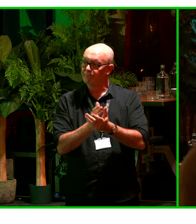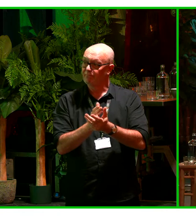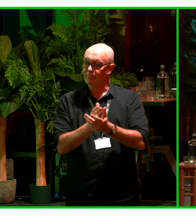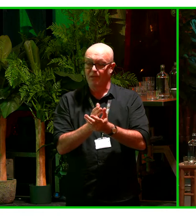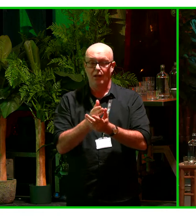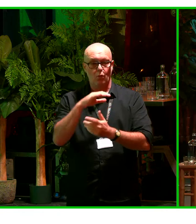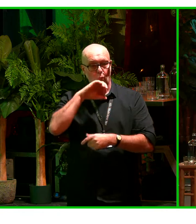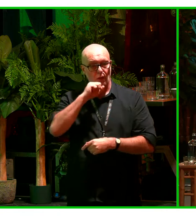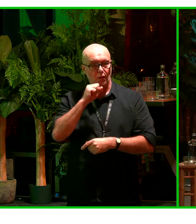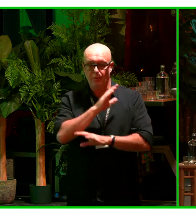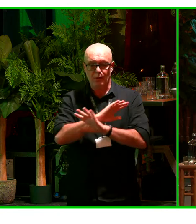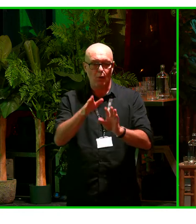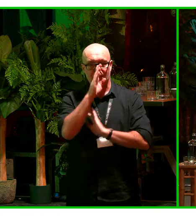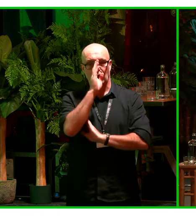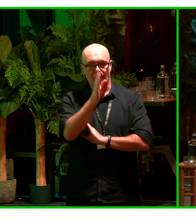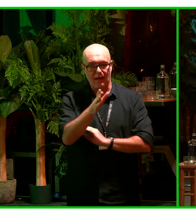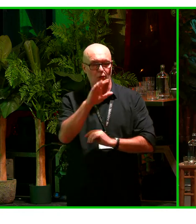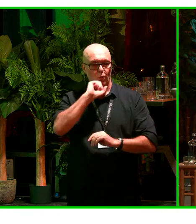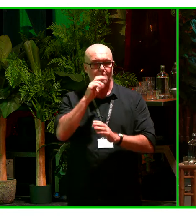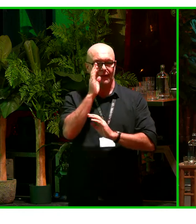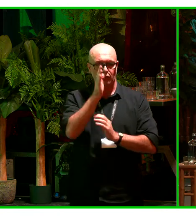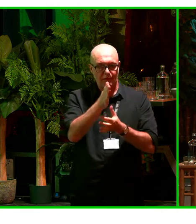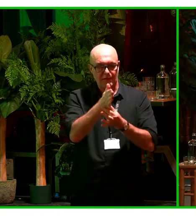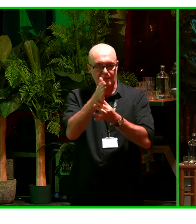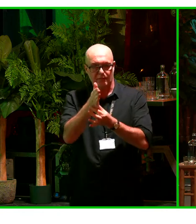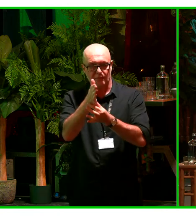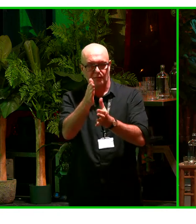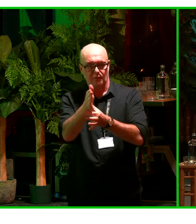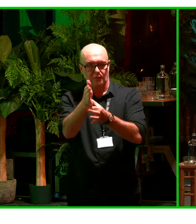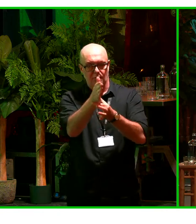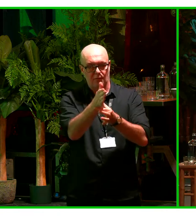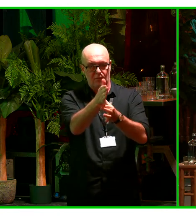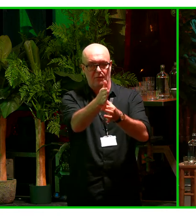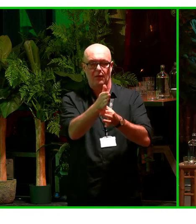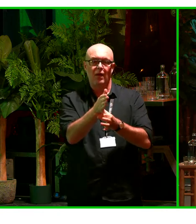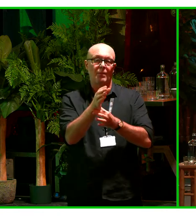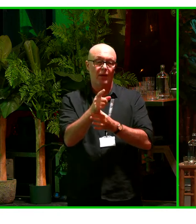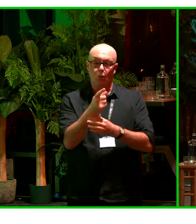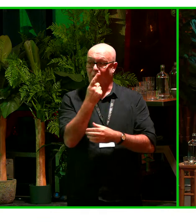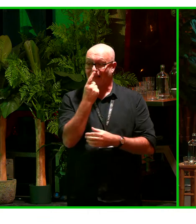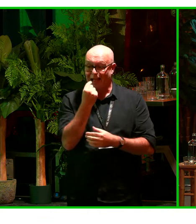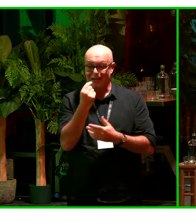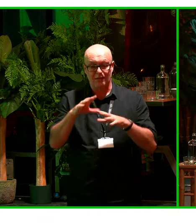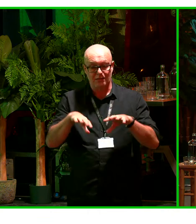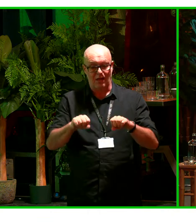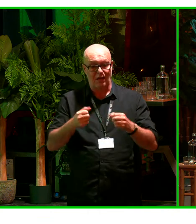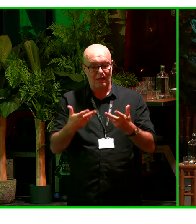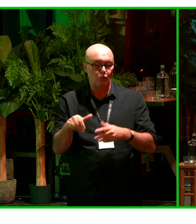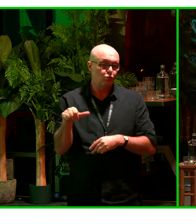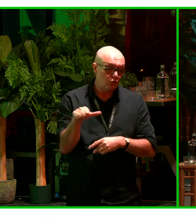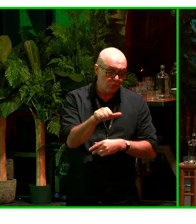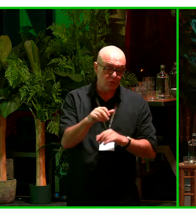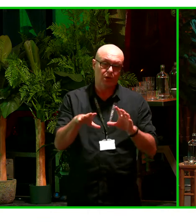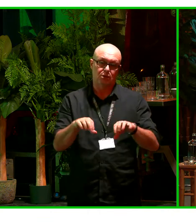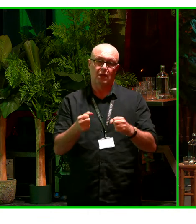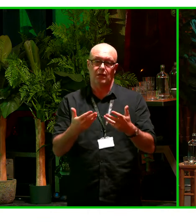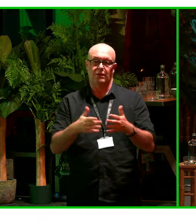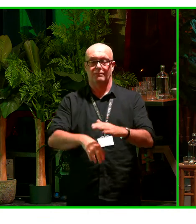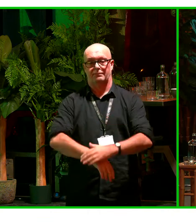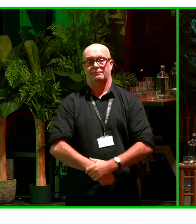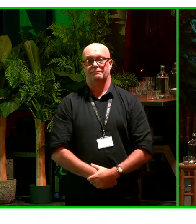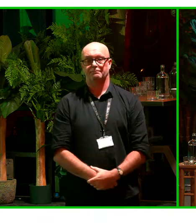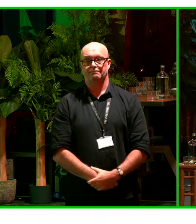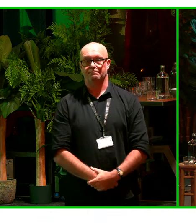correction along the way, but I think it's a journey that we're all up for, and there's no reason why we can't start now. Brilliant. Thank you,